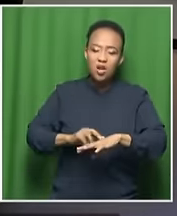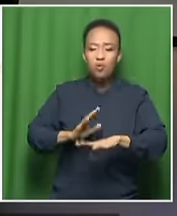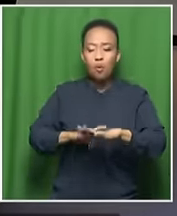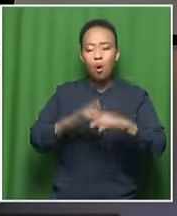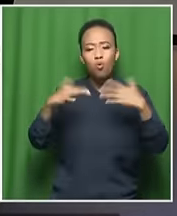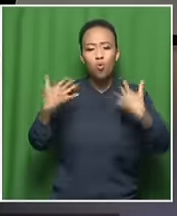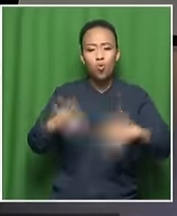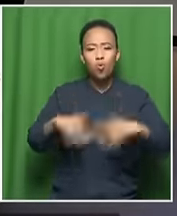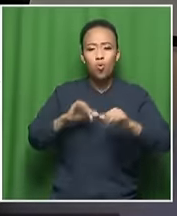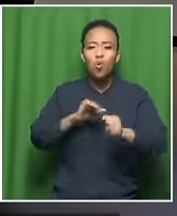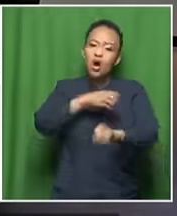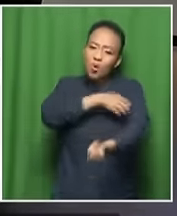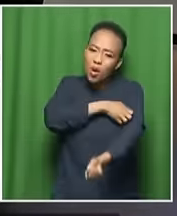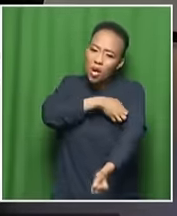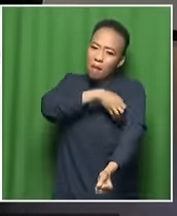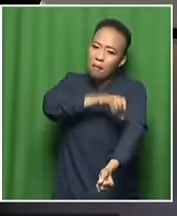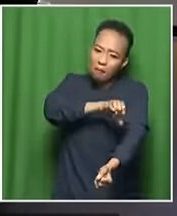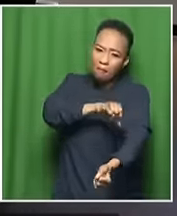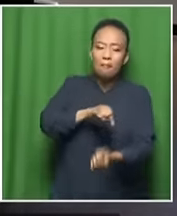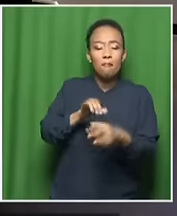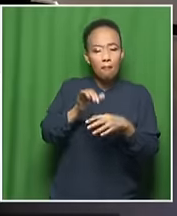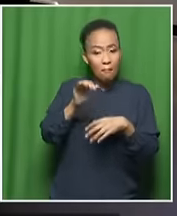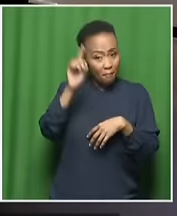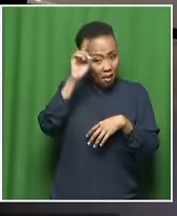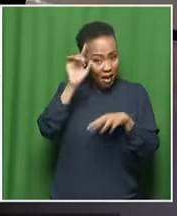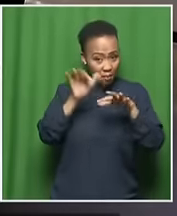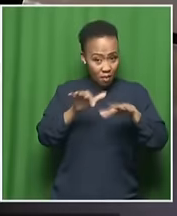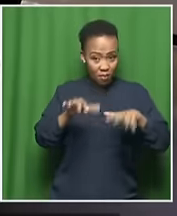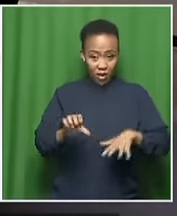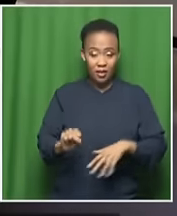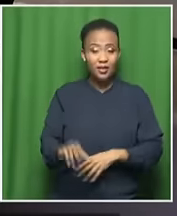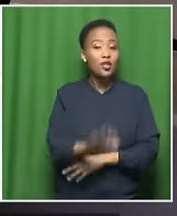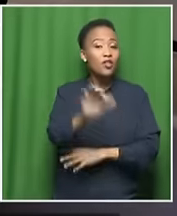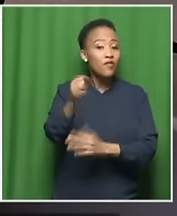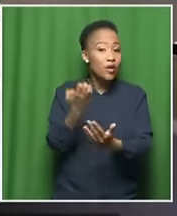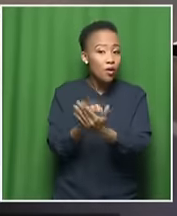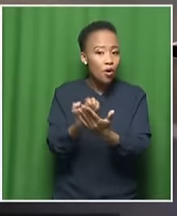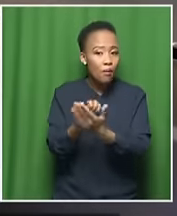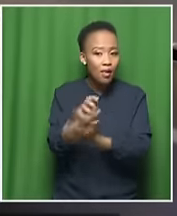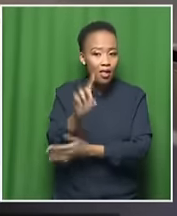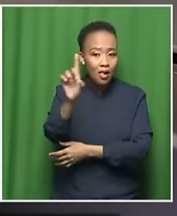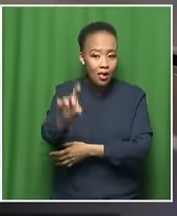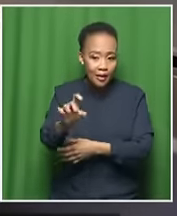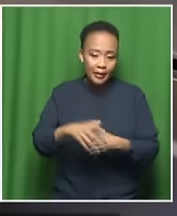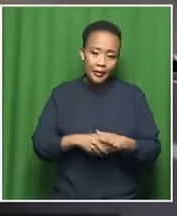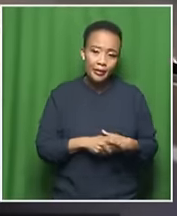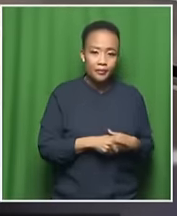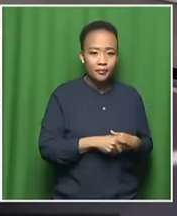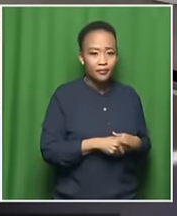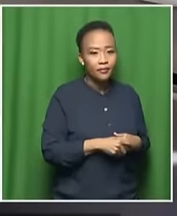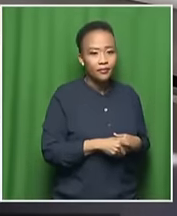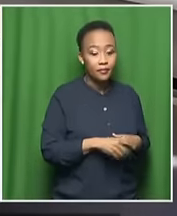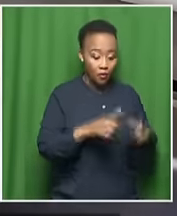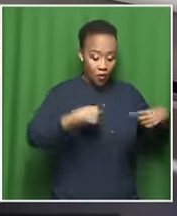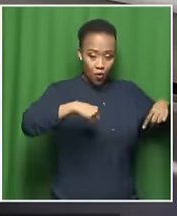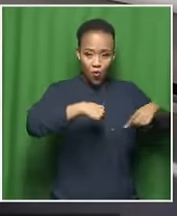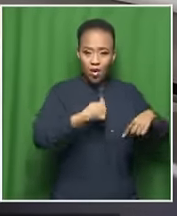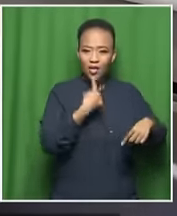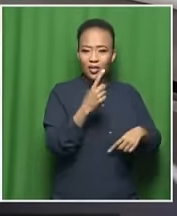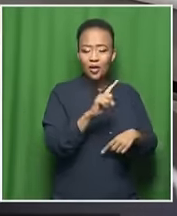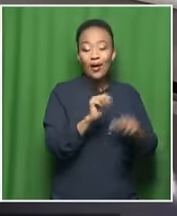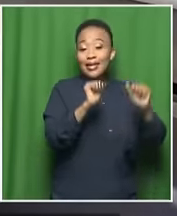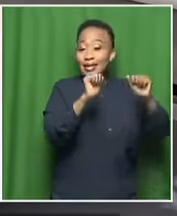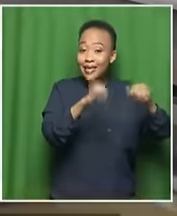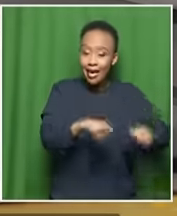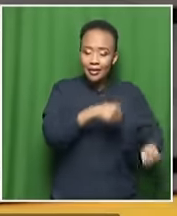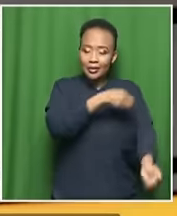of black people in the South African economy? We say there can be empowerment, but then it